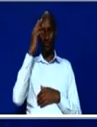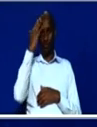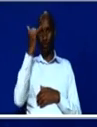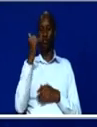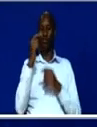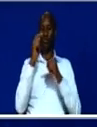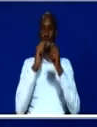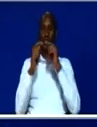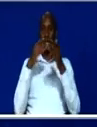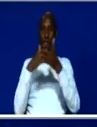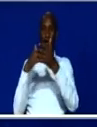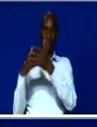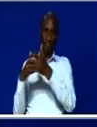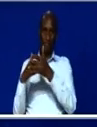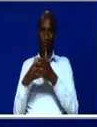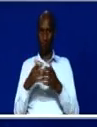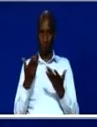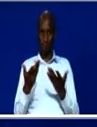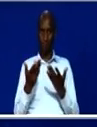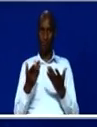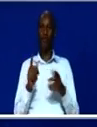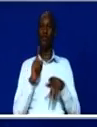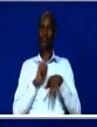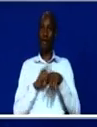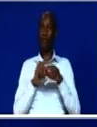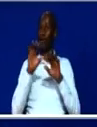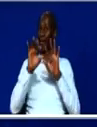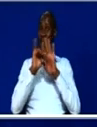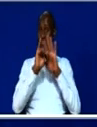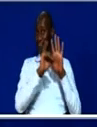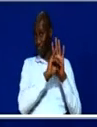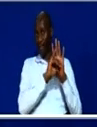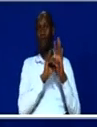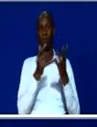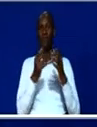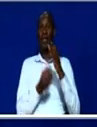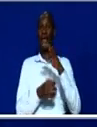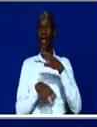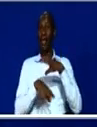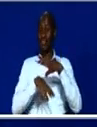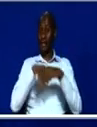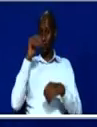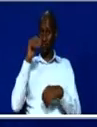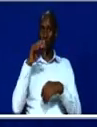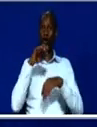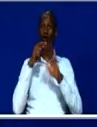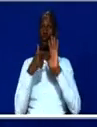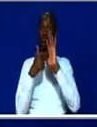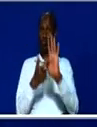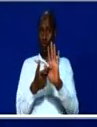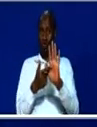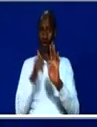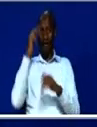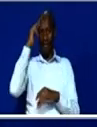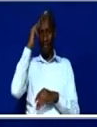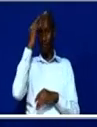barriers. Here we are saying, when you talk about, again, when you identify, we are talking about establishing or indicating the